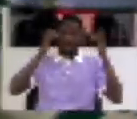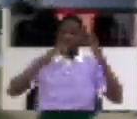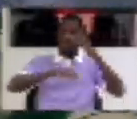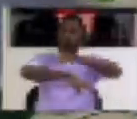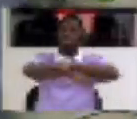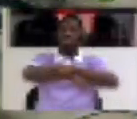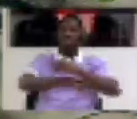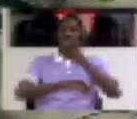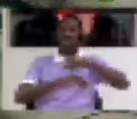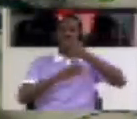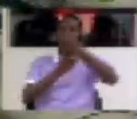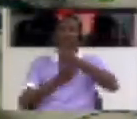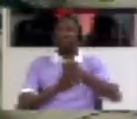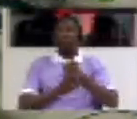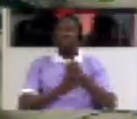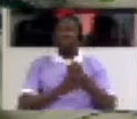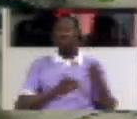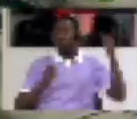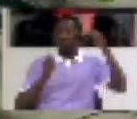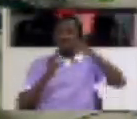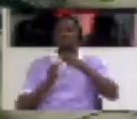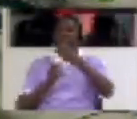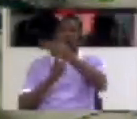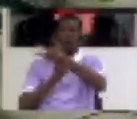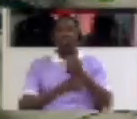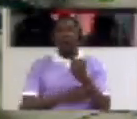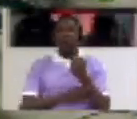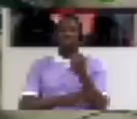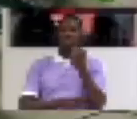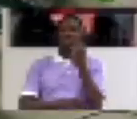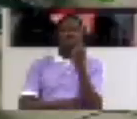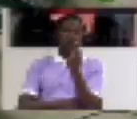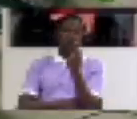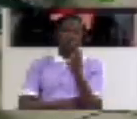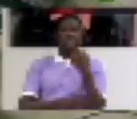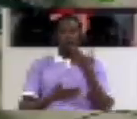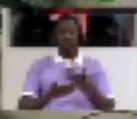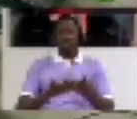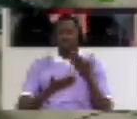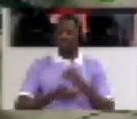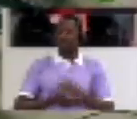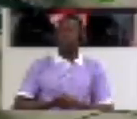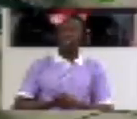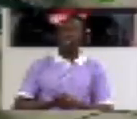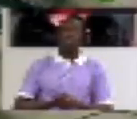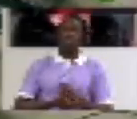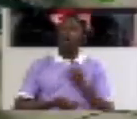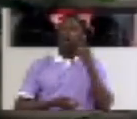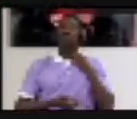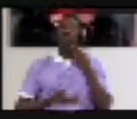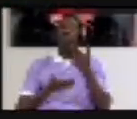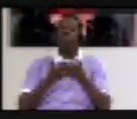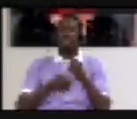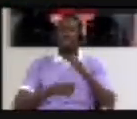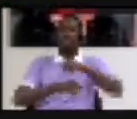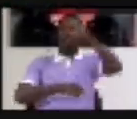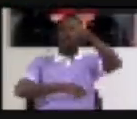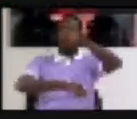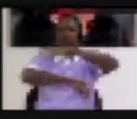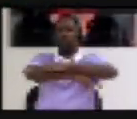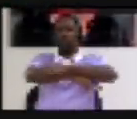1991, completed. And when you finished secondary school, what did you do